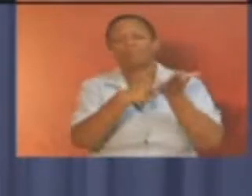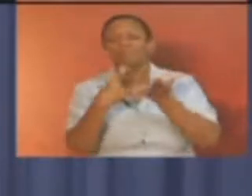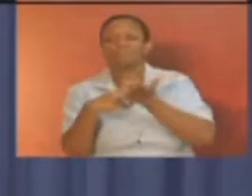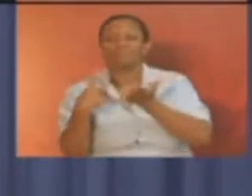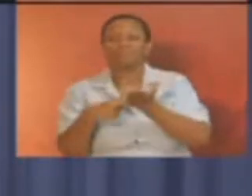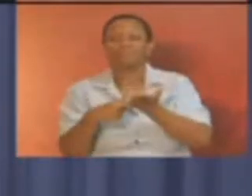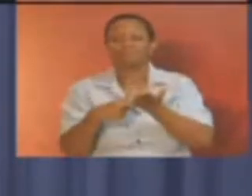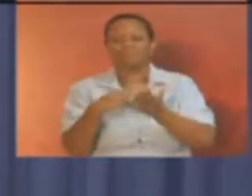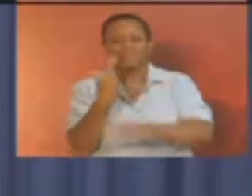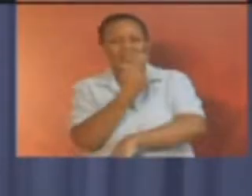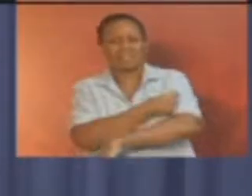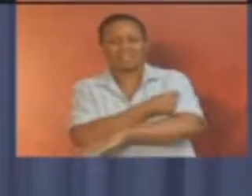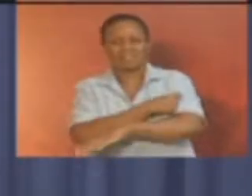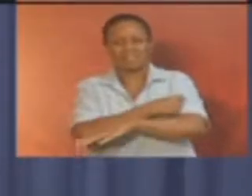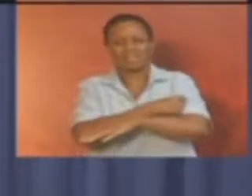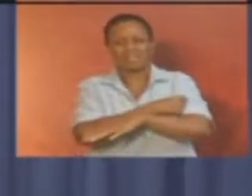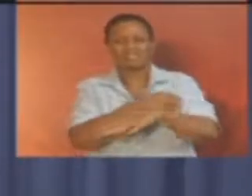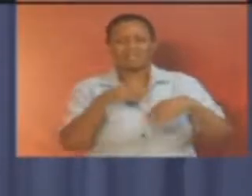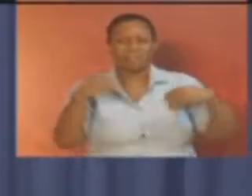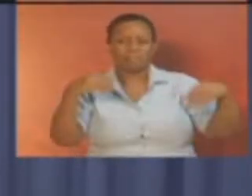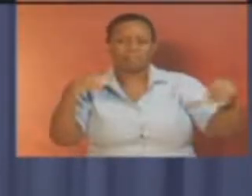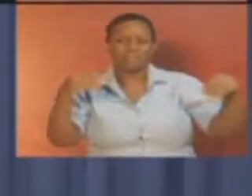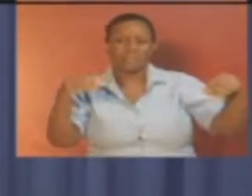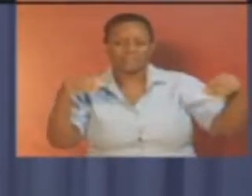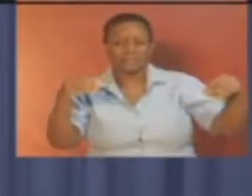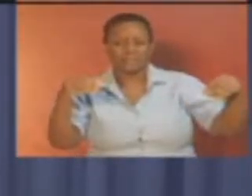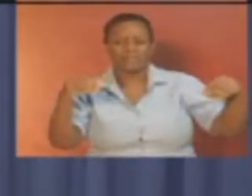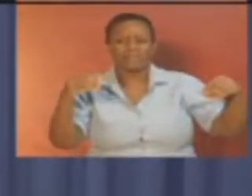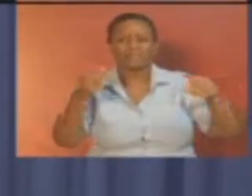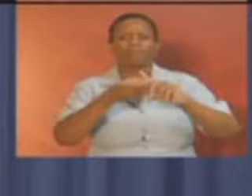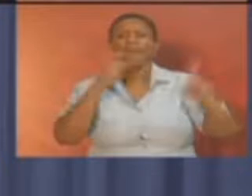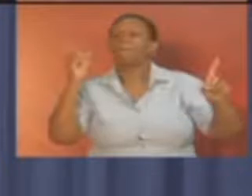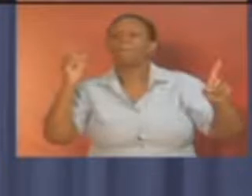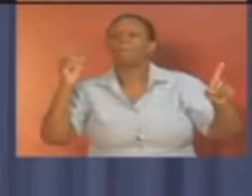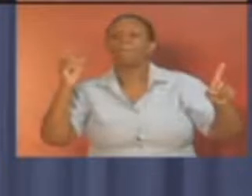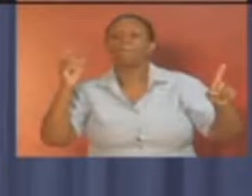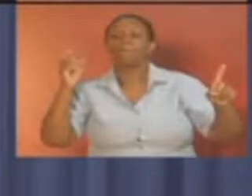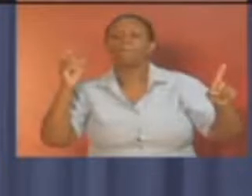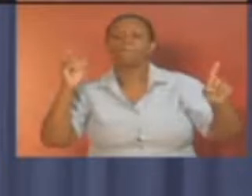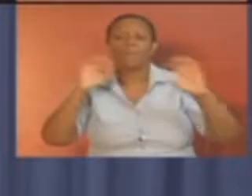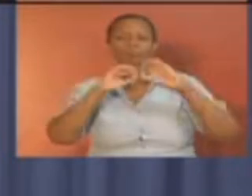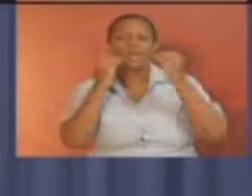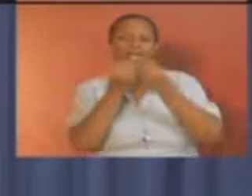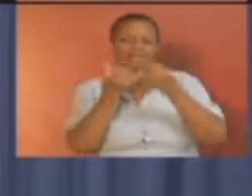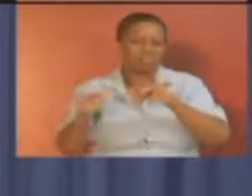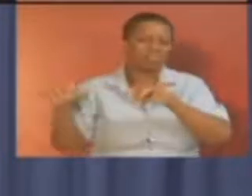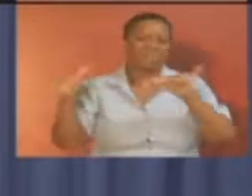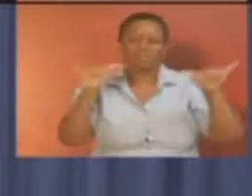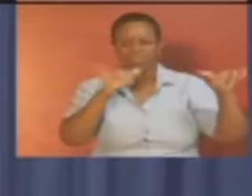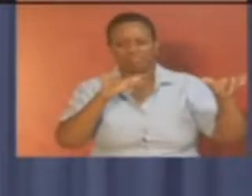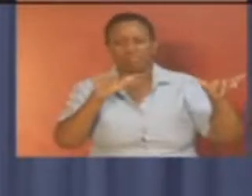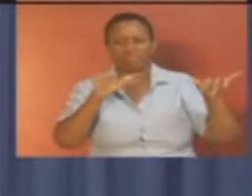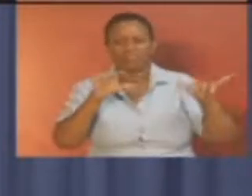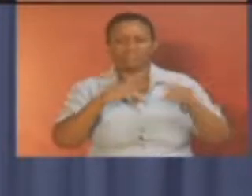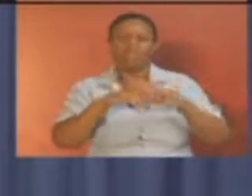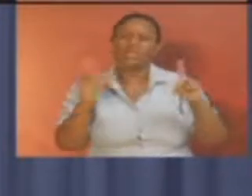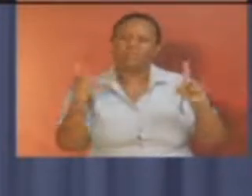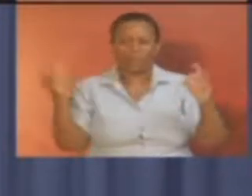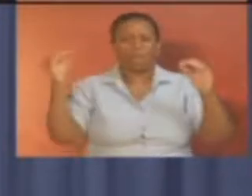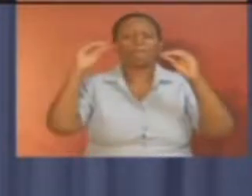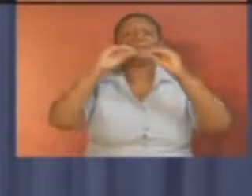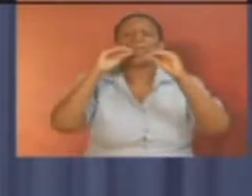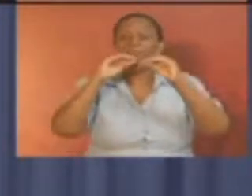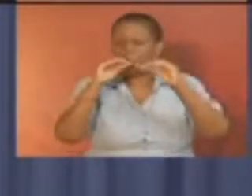level from Sinopharm in the order of hundreds of thousands. So it is our intention with that